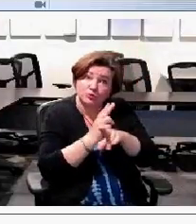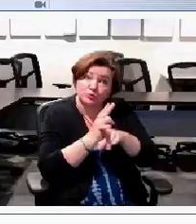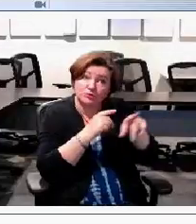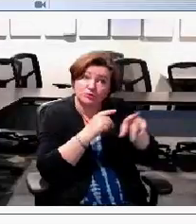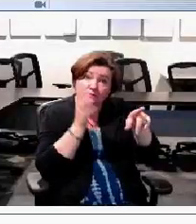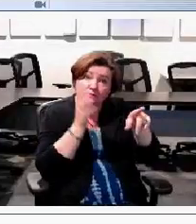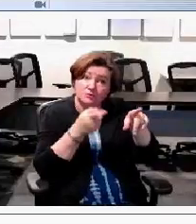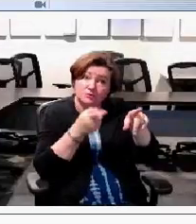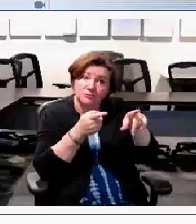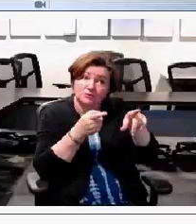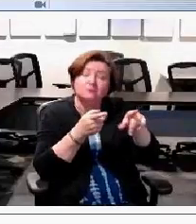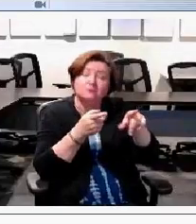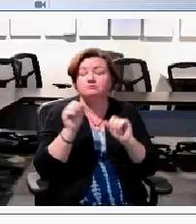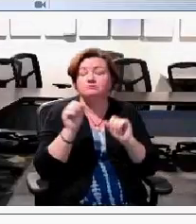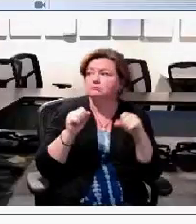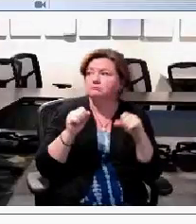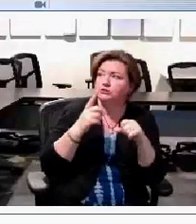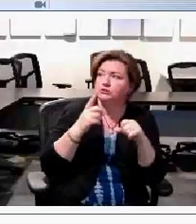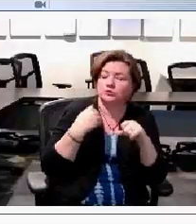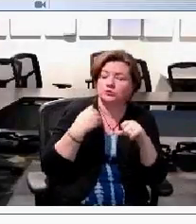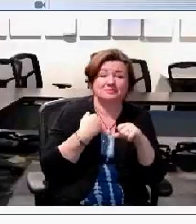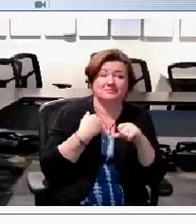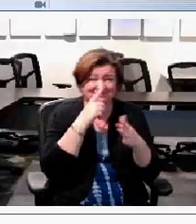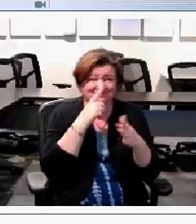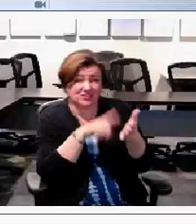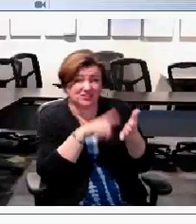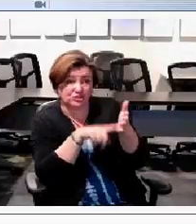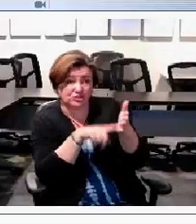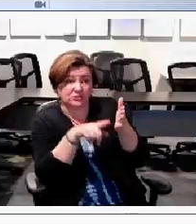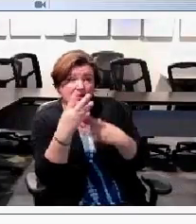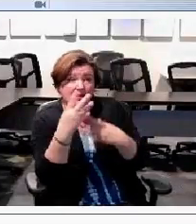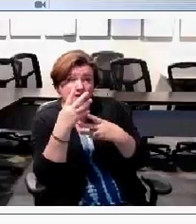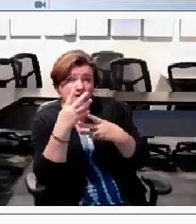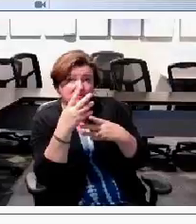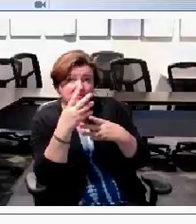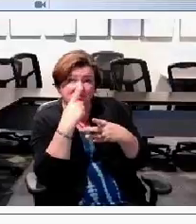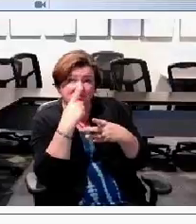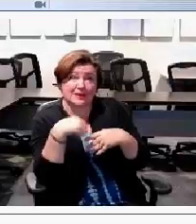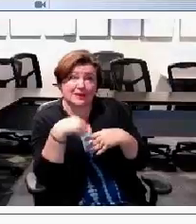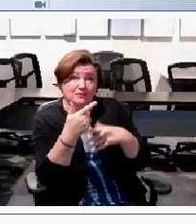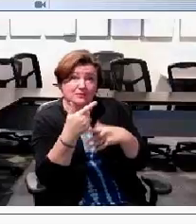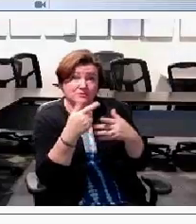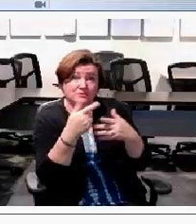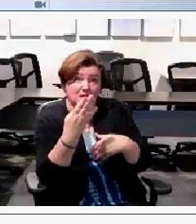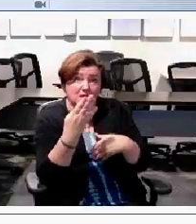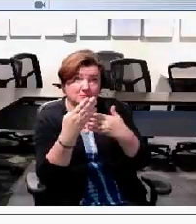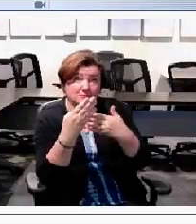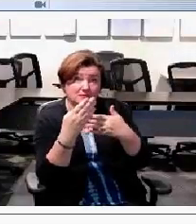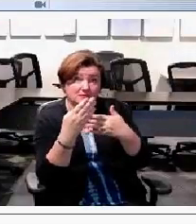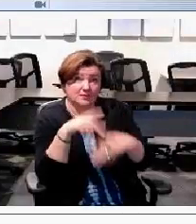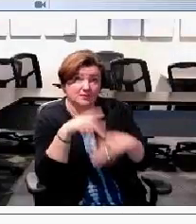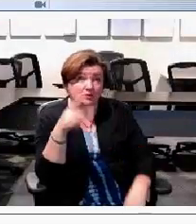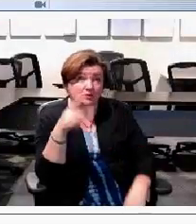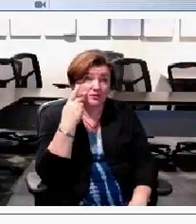do. Okay, it's working, like advance one slide and back so I can make sure it's working.